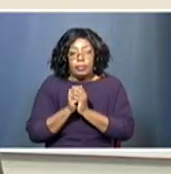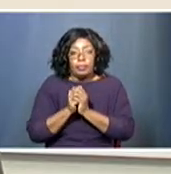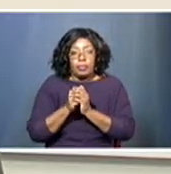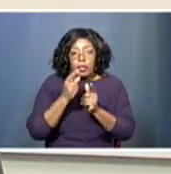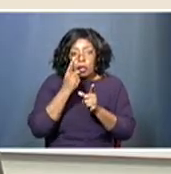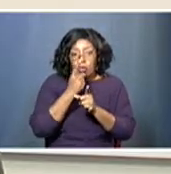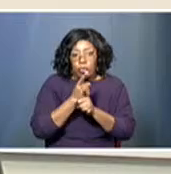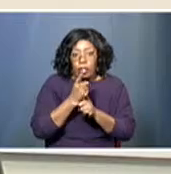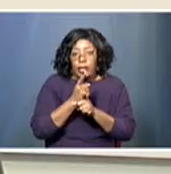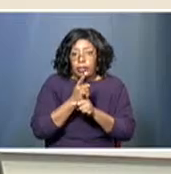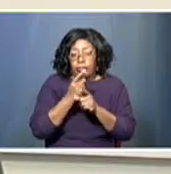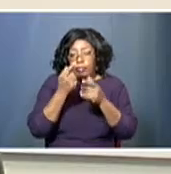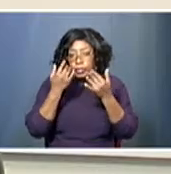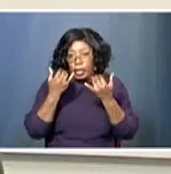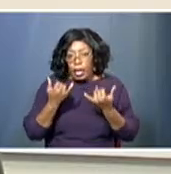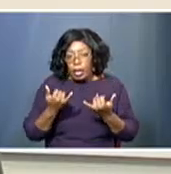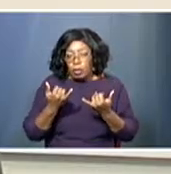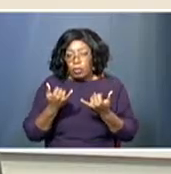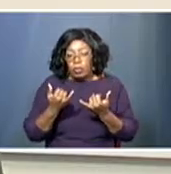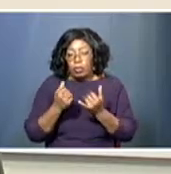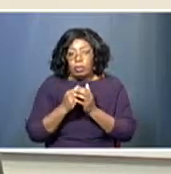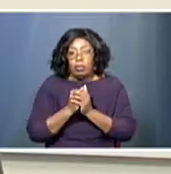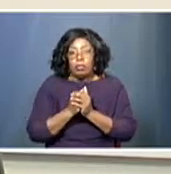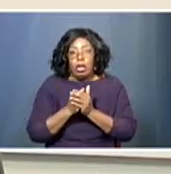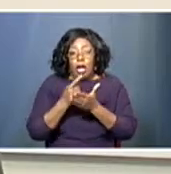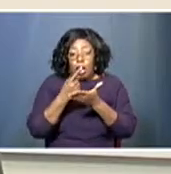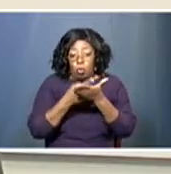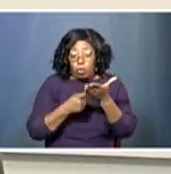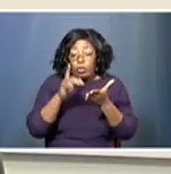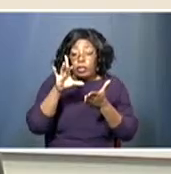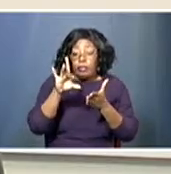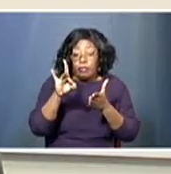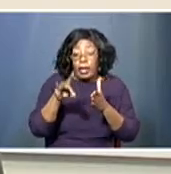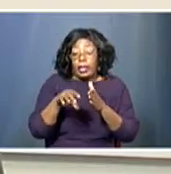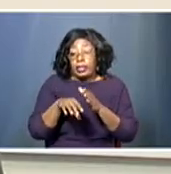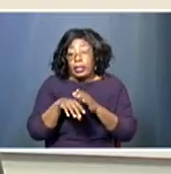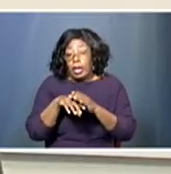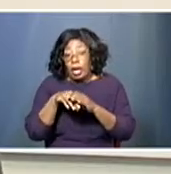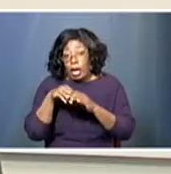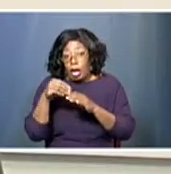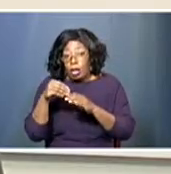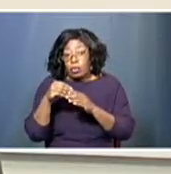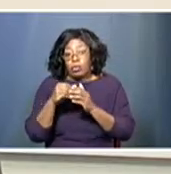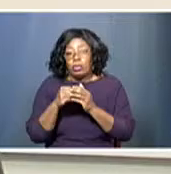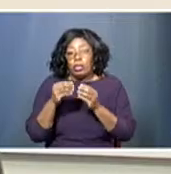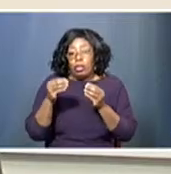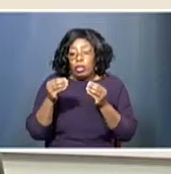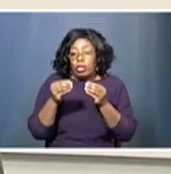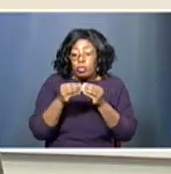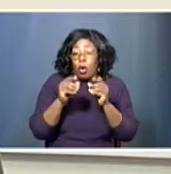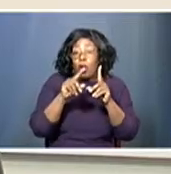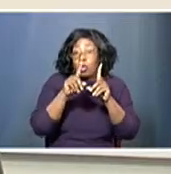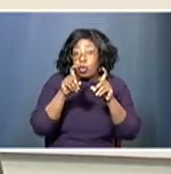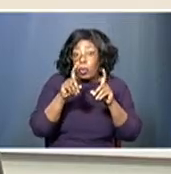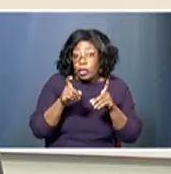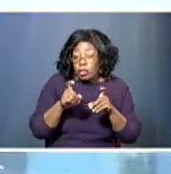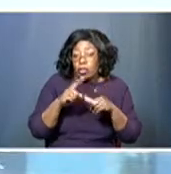the given what we've uncovered thus far, I think there are more questions than